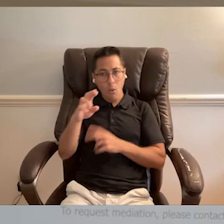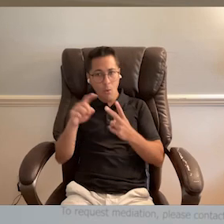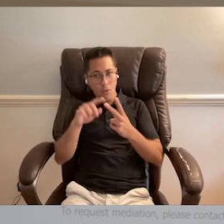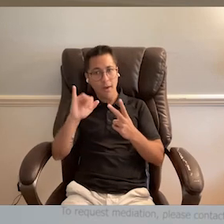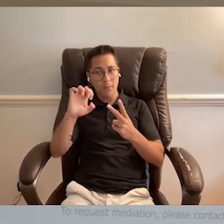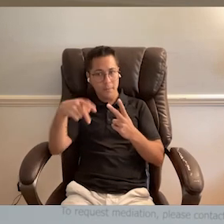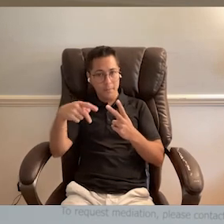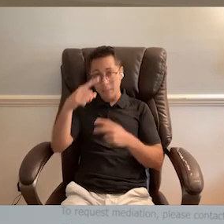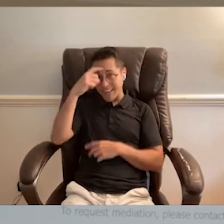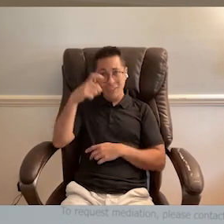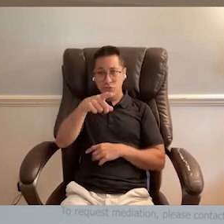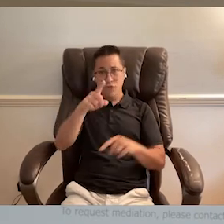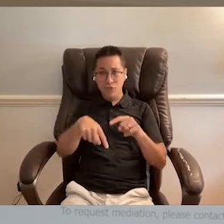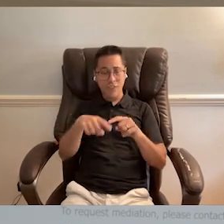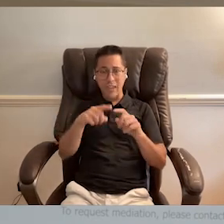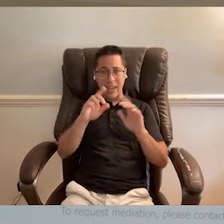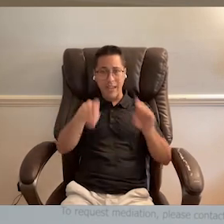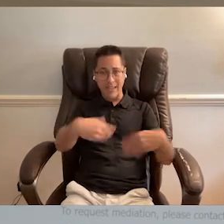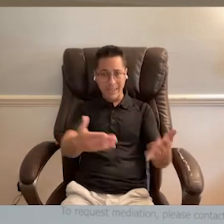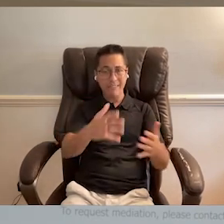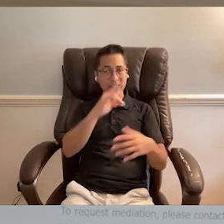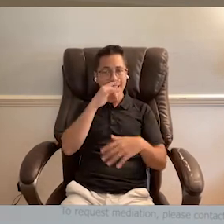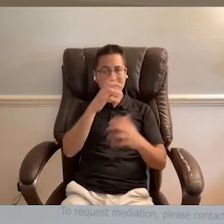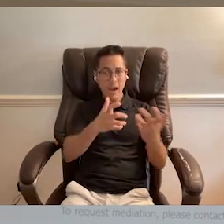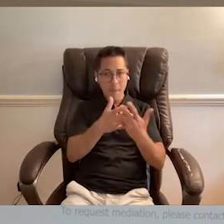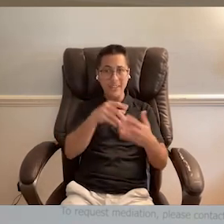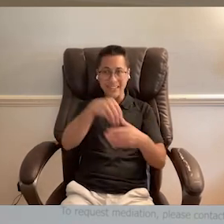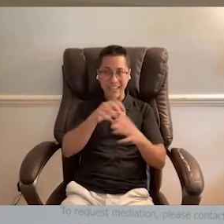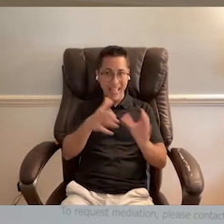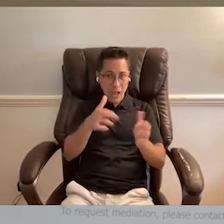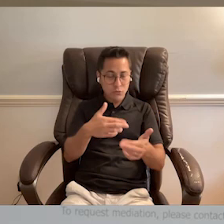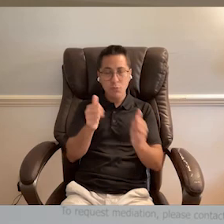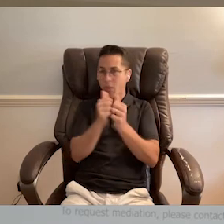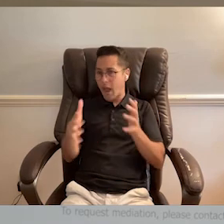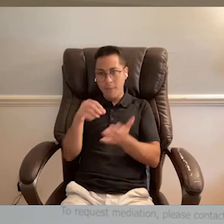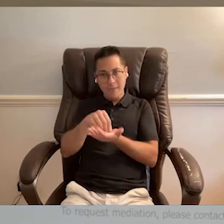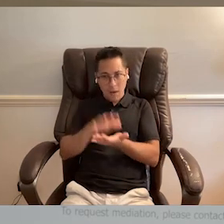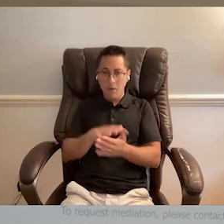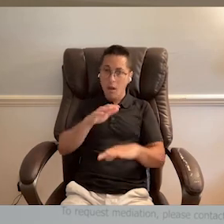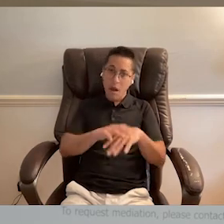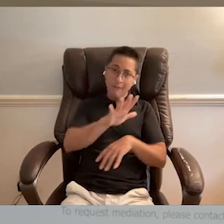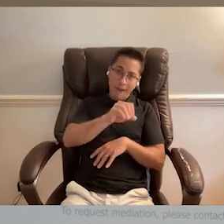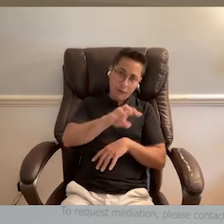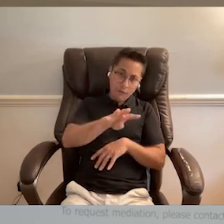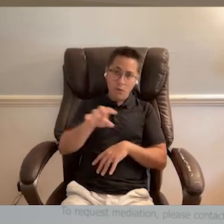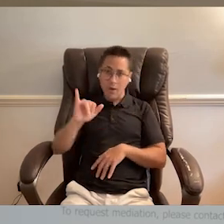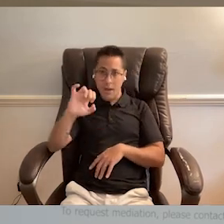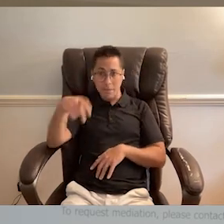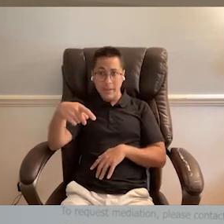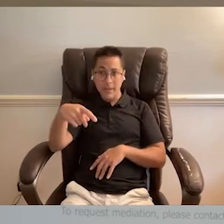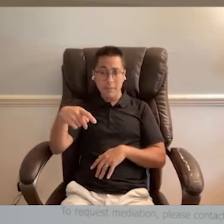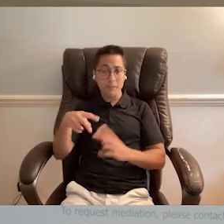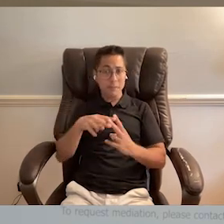give kids accommodations in the classroom without having it documented either on a 504 or an IEP. But that can be